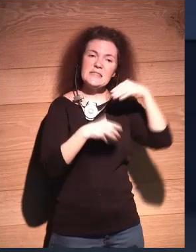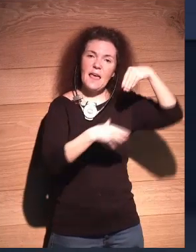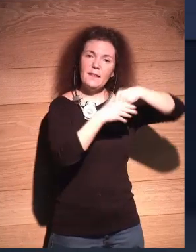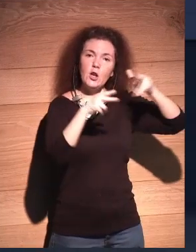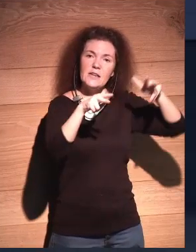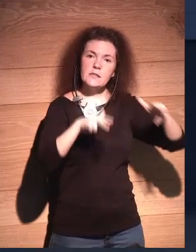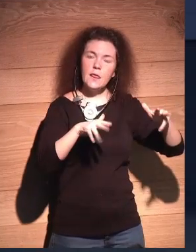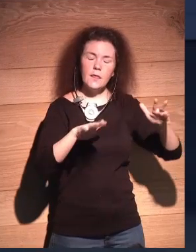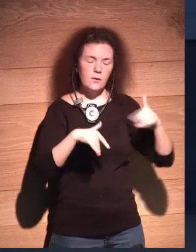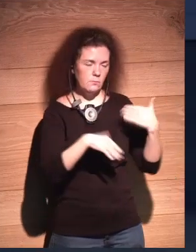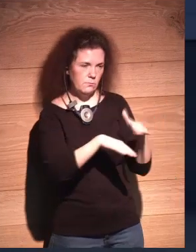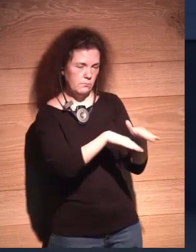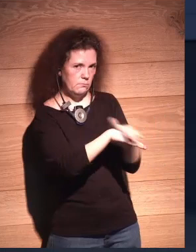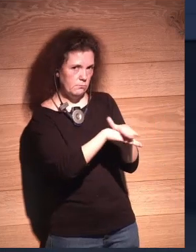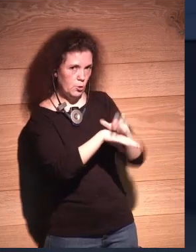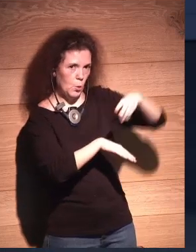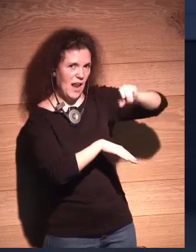"You're not from NASA." I hung up the phone.